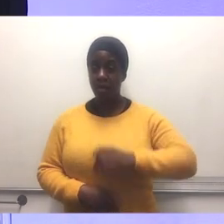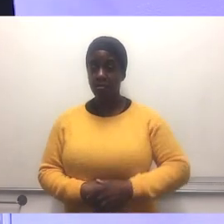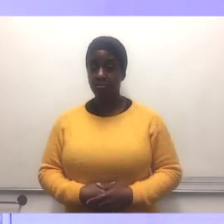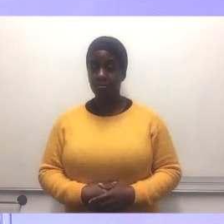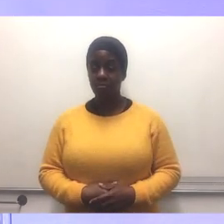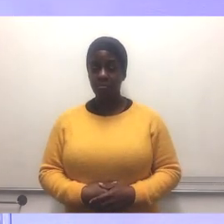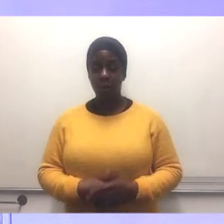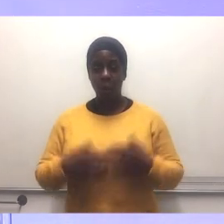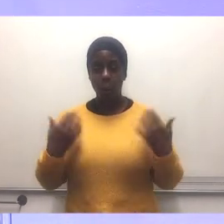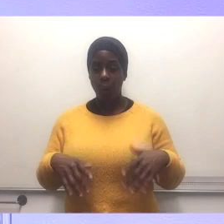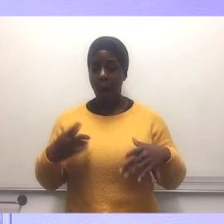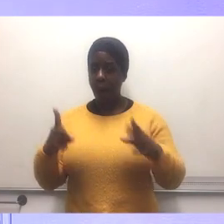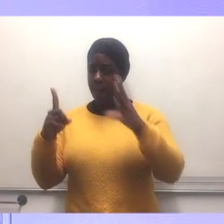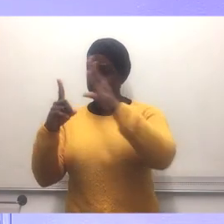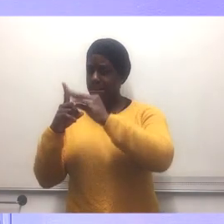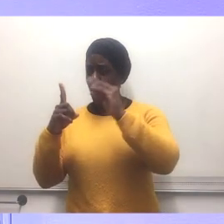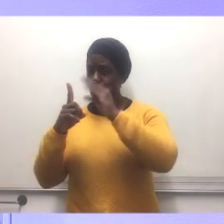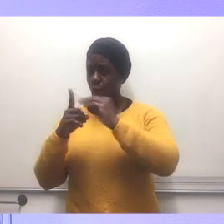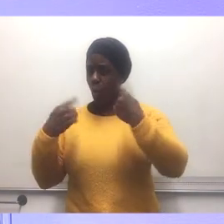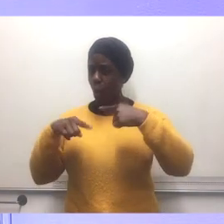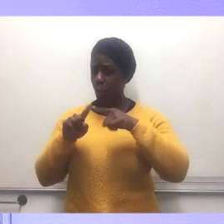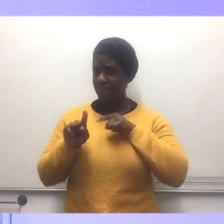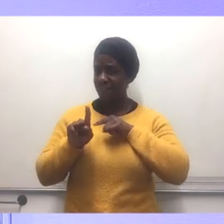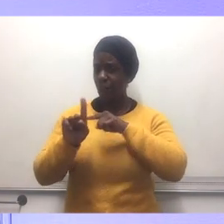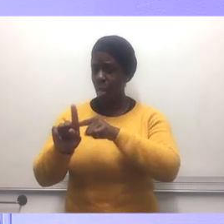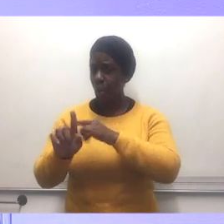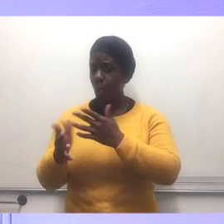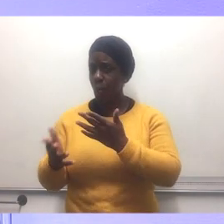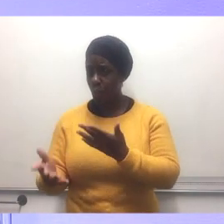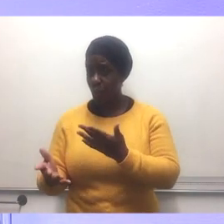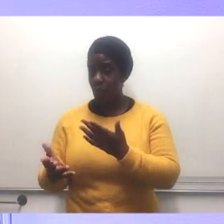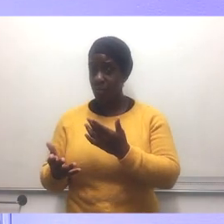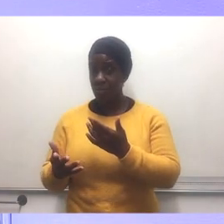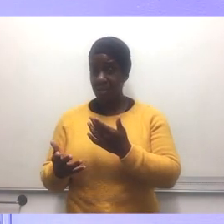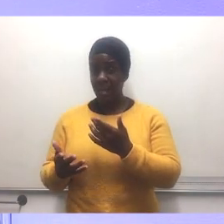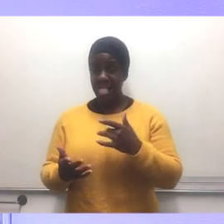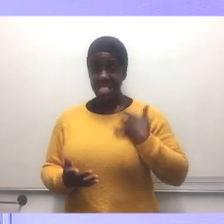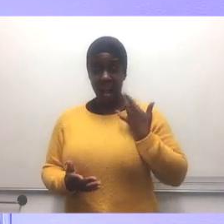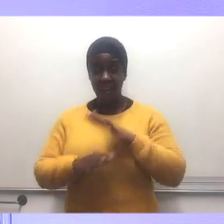What a model for us to follow tonight. A sinless life. Indeed,